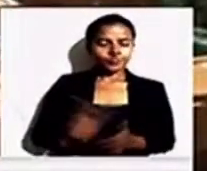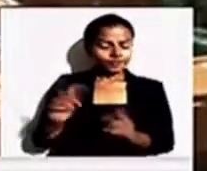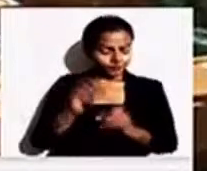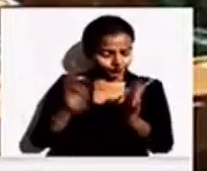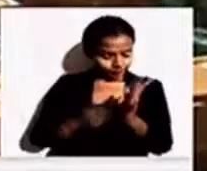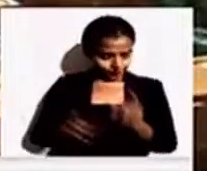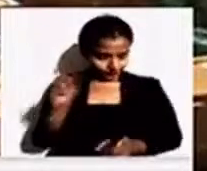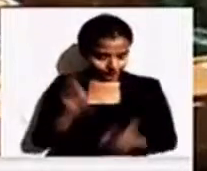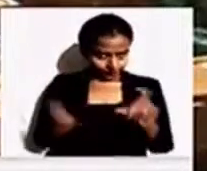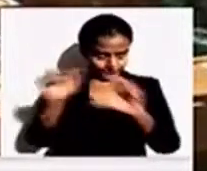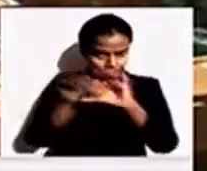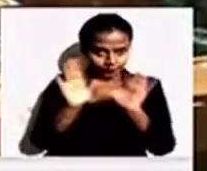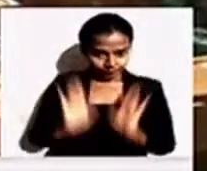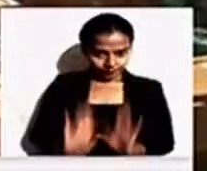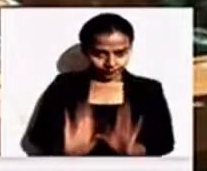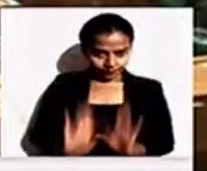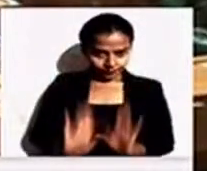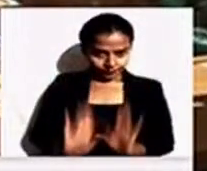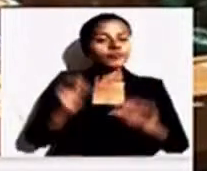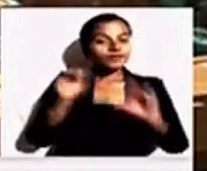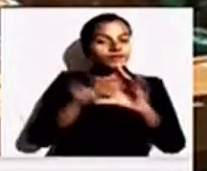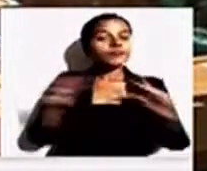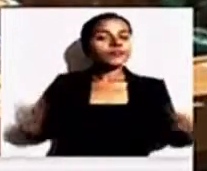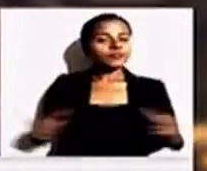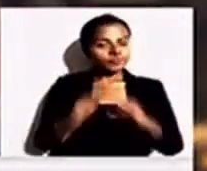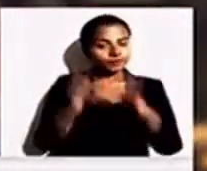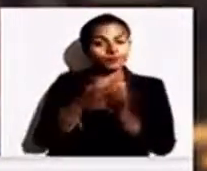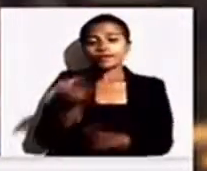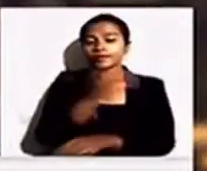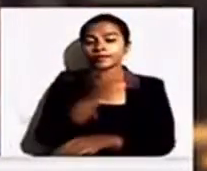maiden speeches in Parliament yesterday.